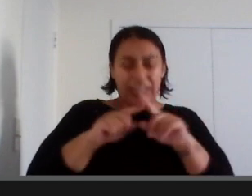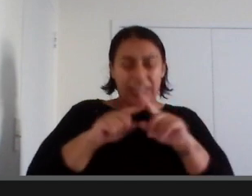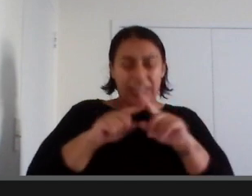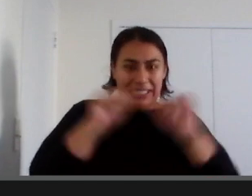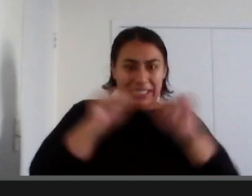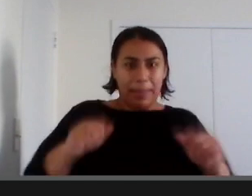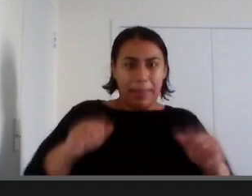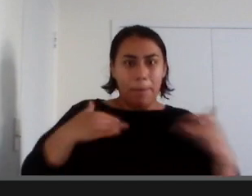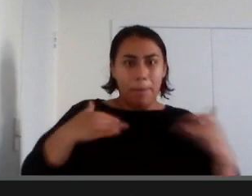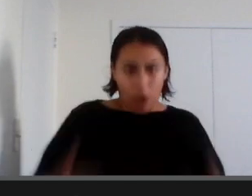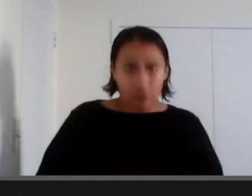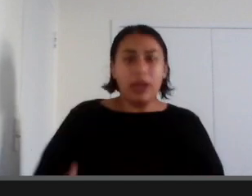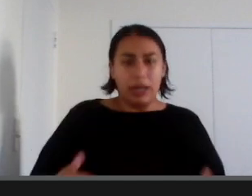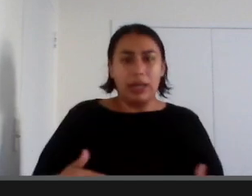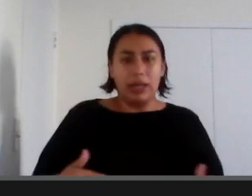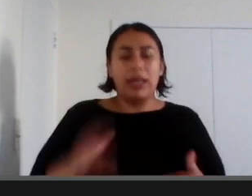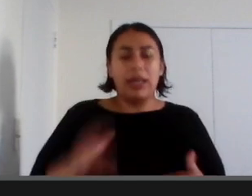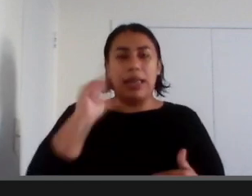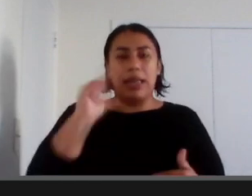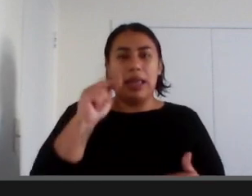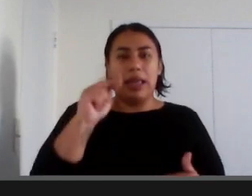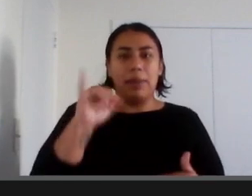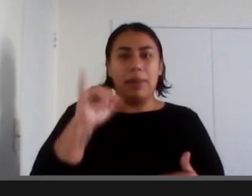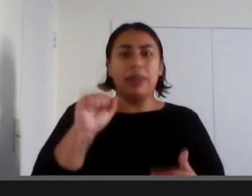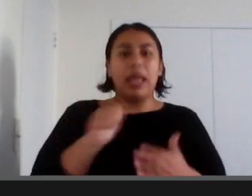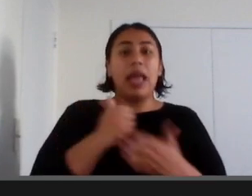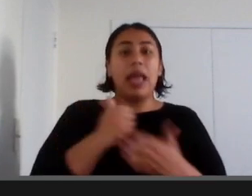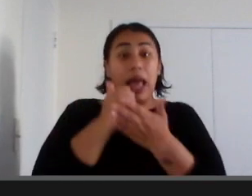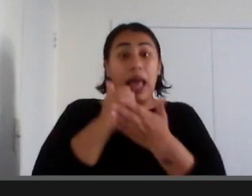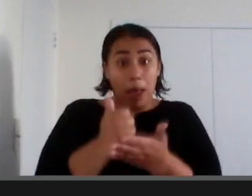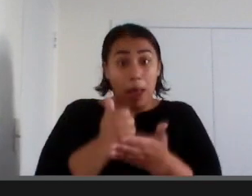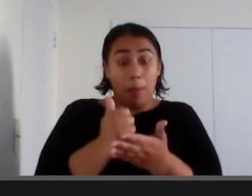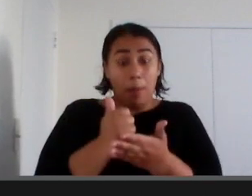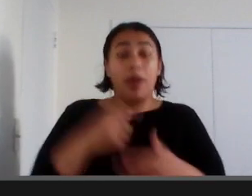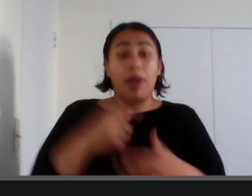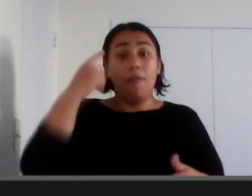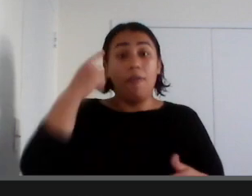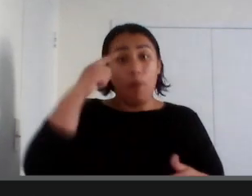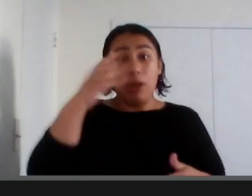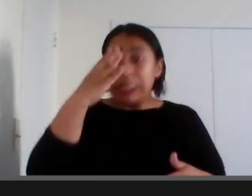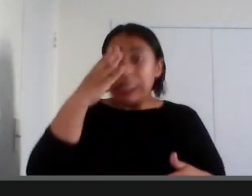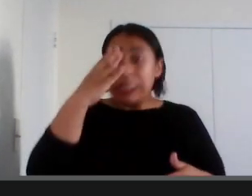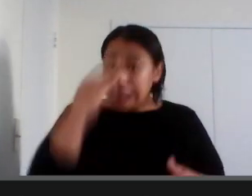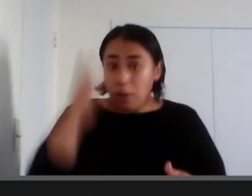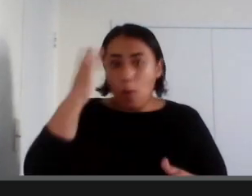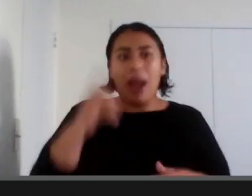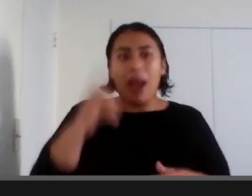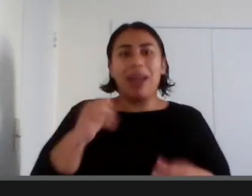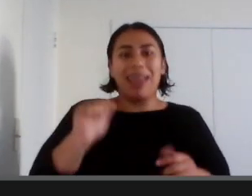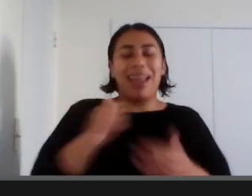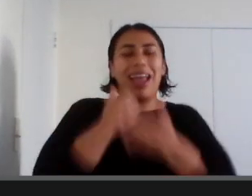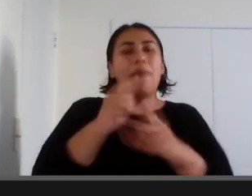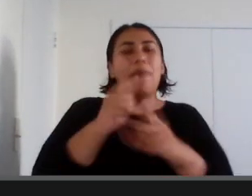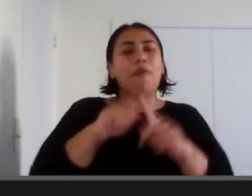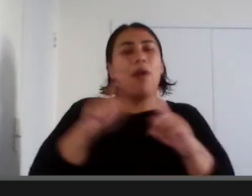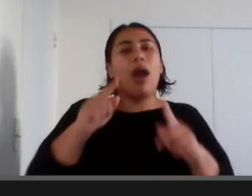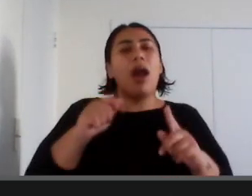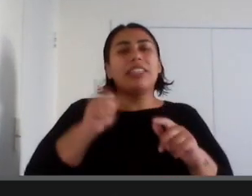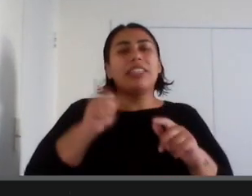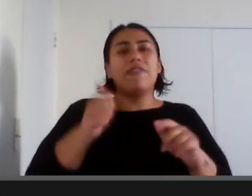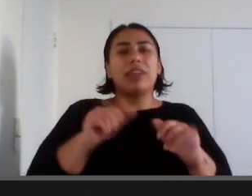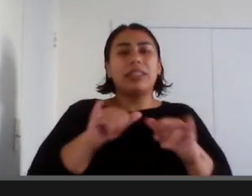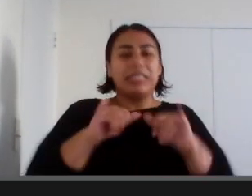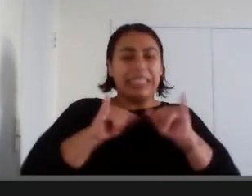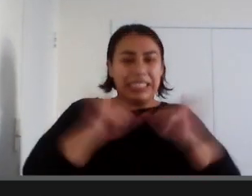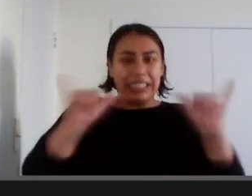help. So the key factor in using medical cannabis for sleep is appropriate dosing and strain selection, which we will now